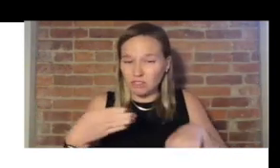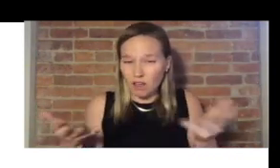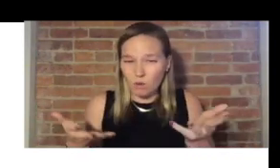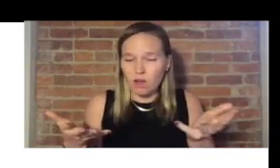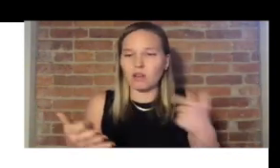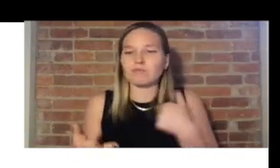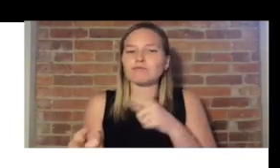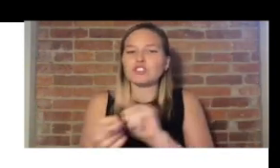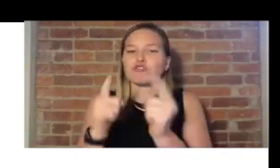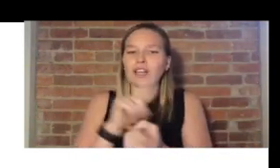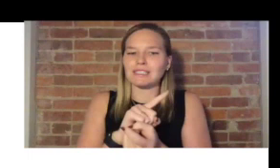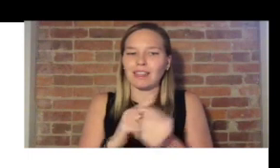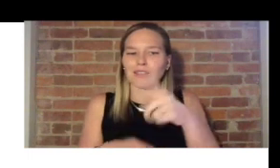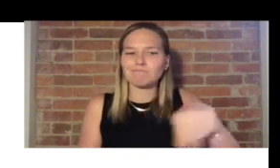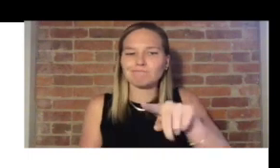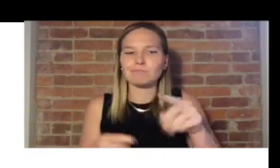diversity of learners.